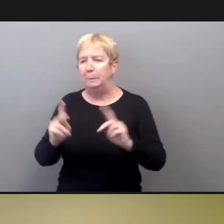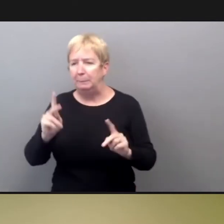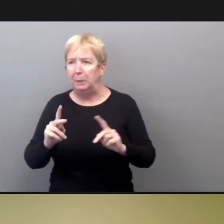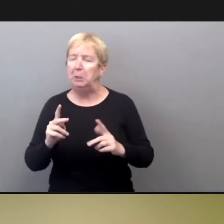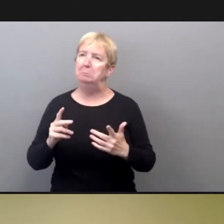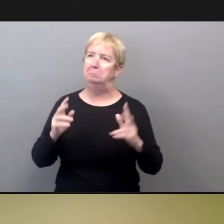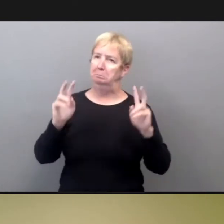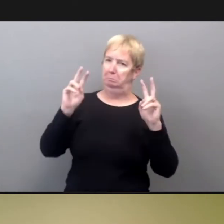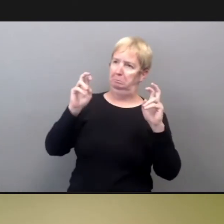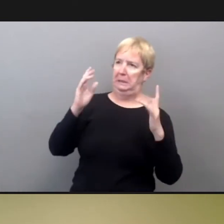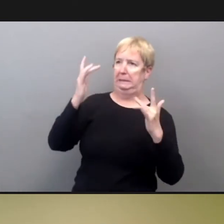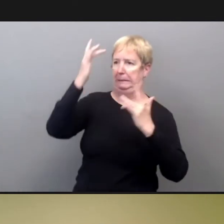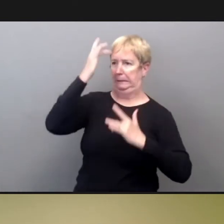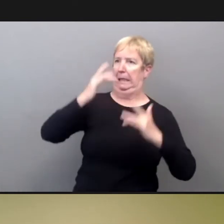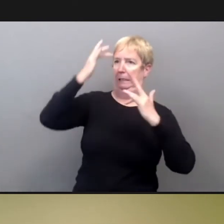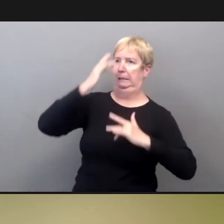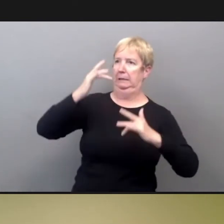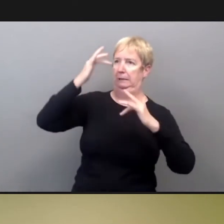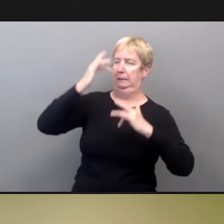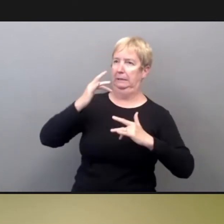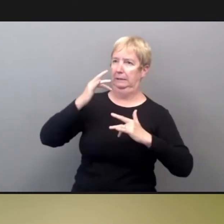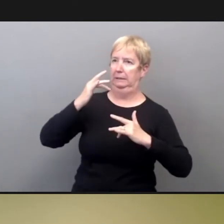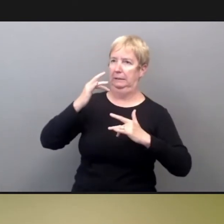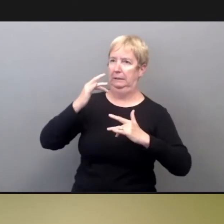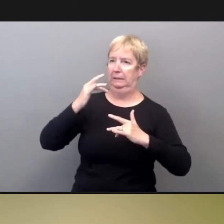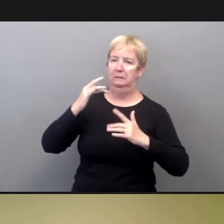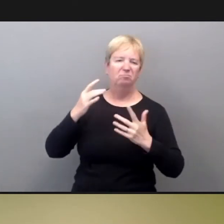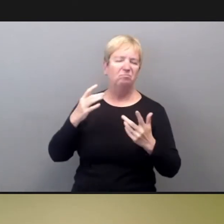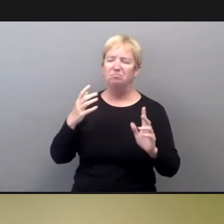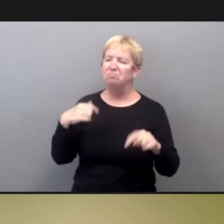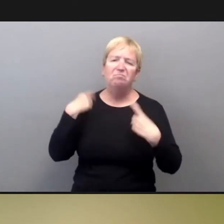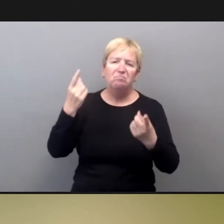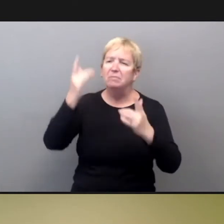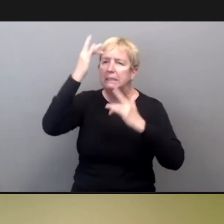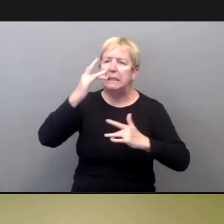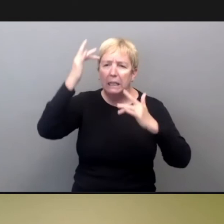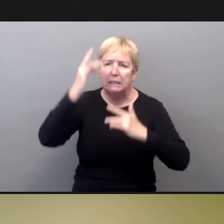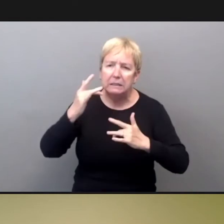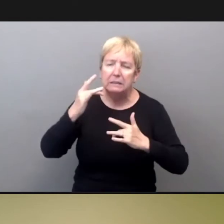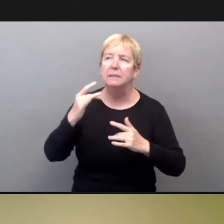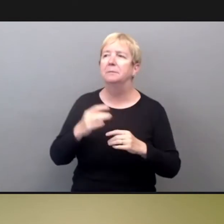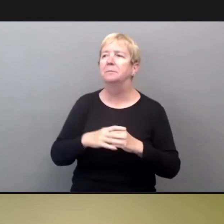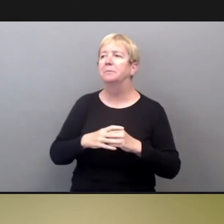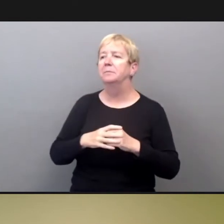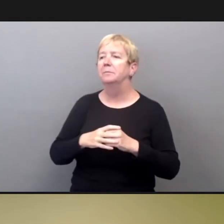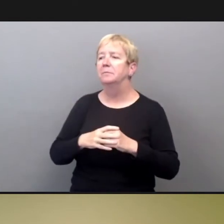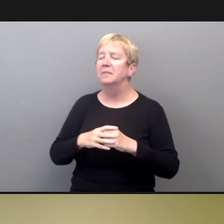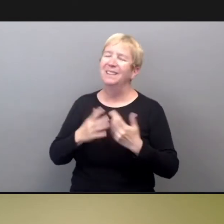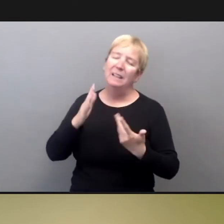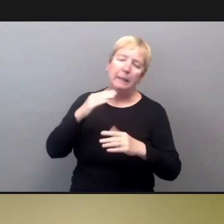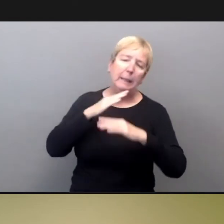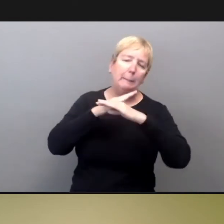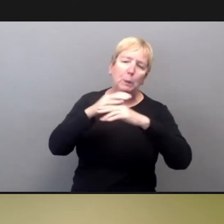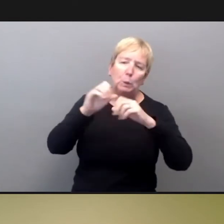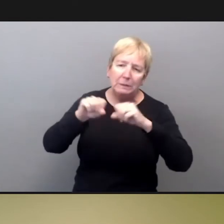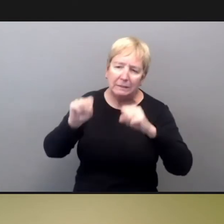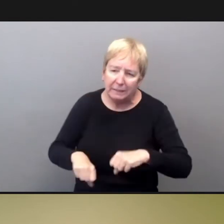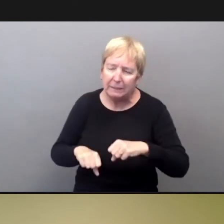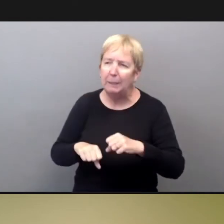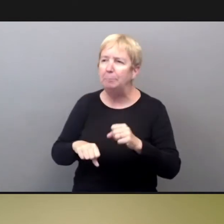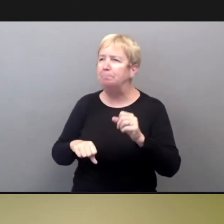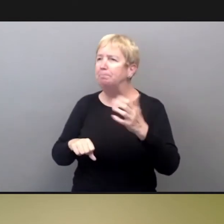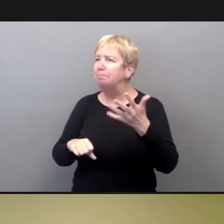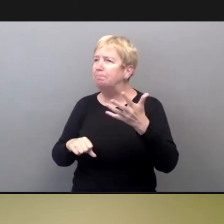anecdotal information from our hospitals, people who are already sick, who may be the ones with weakened immune systems who